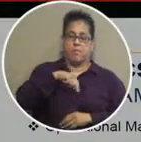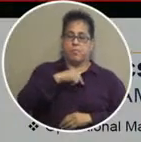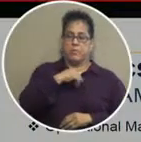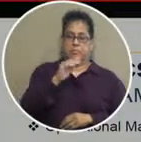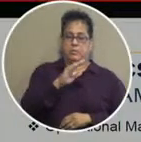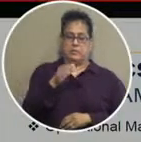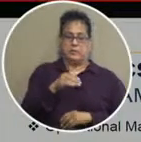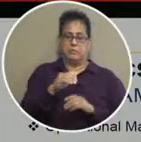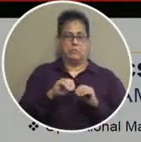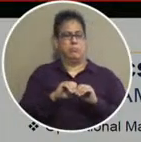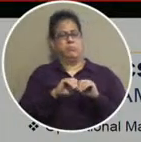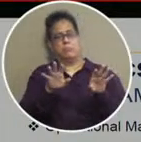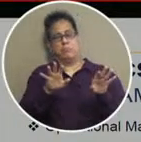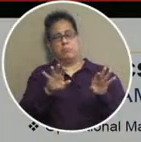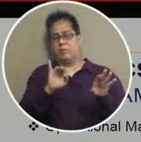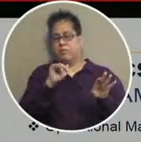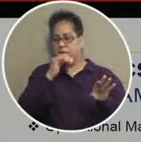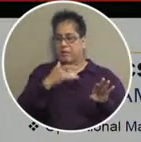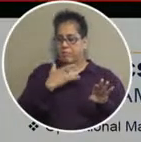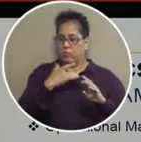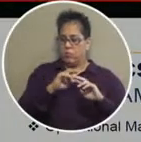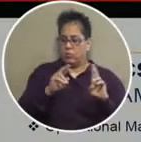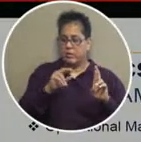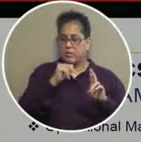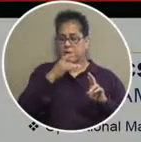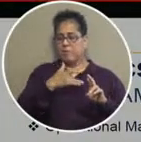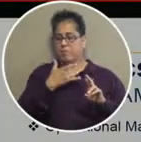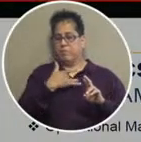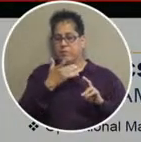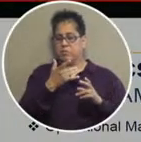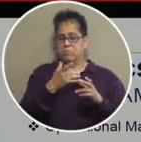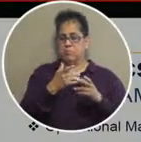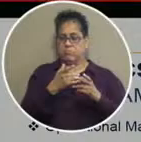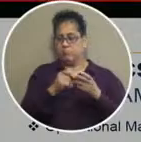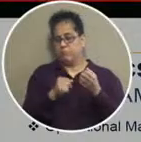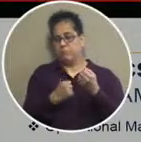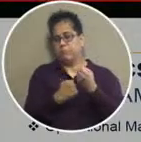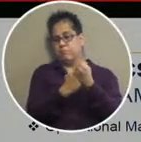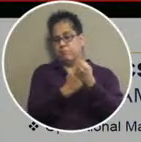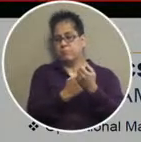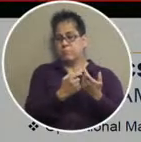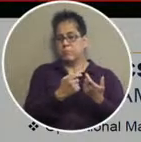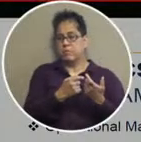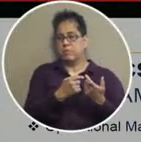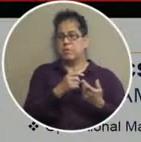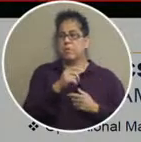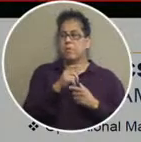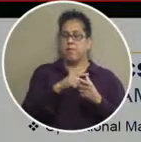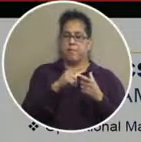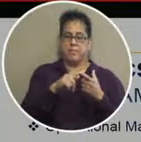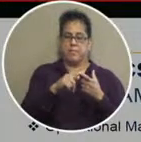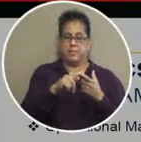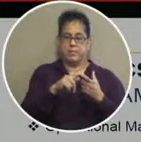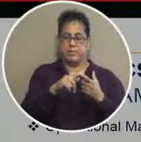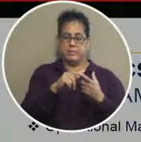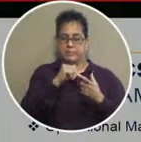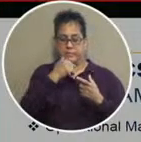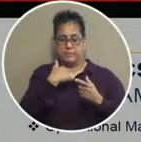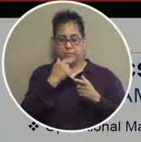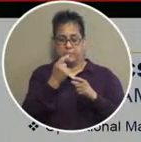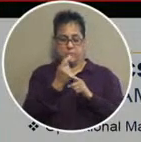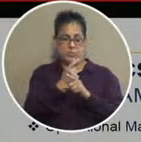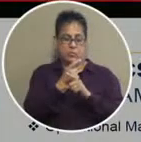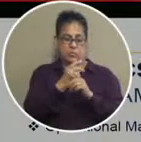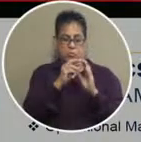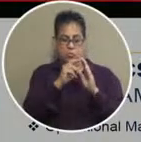never put something out in the field that we didn't feel had that level of backup, and also didn't have the reviews it needed from